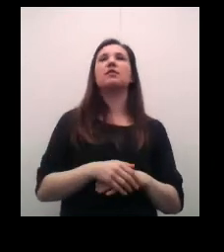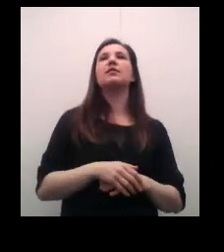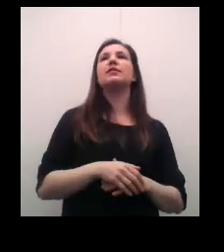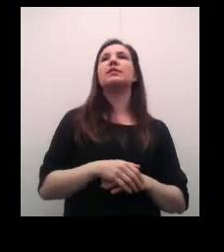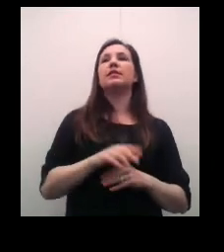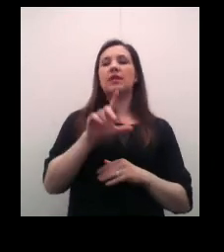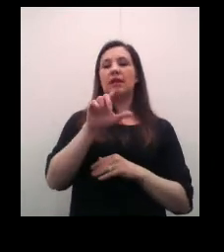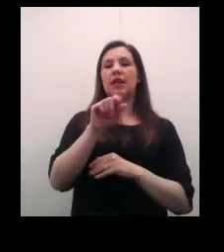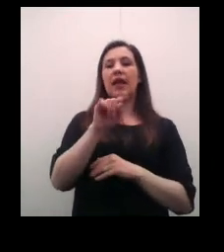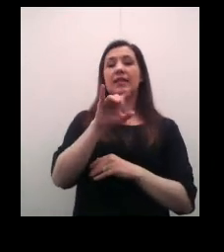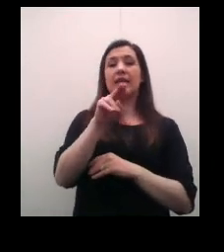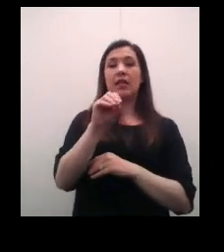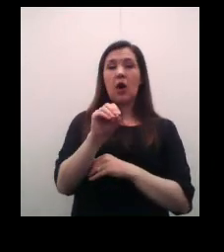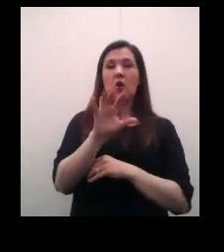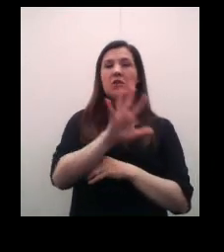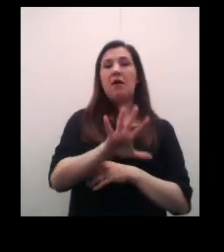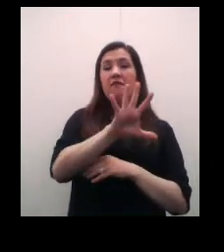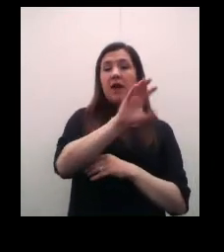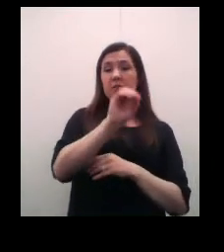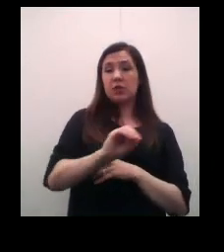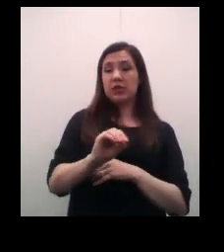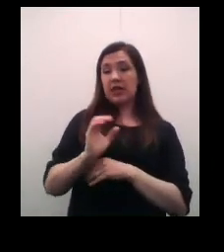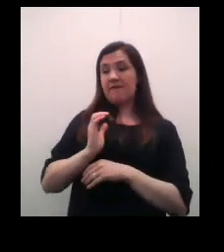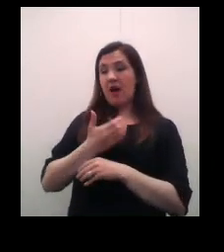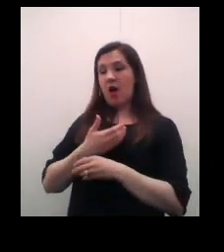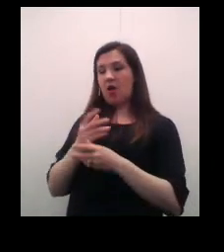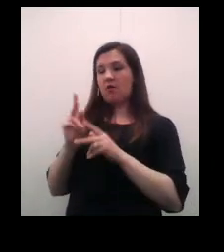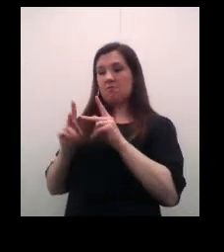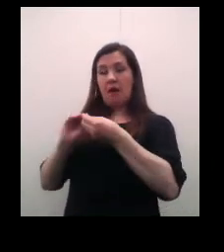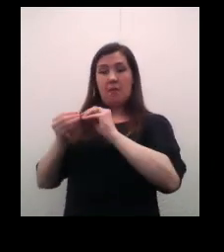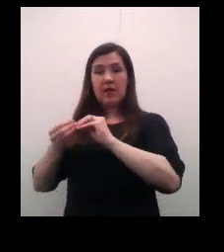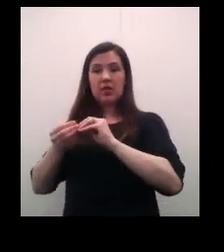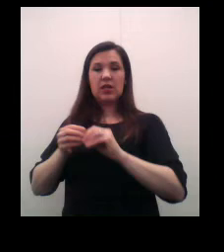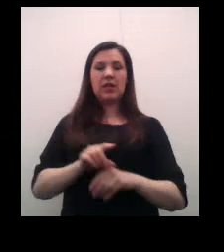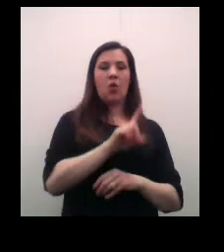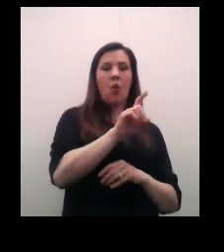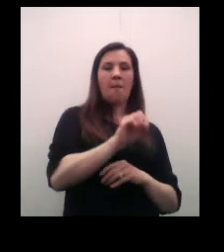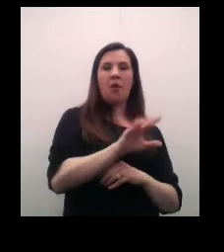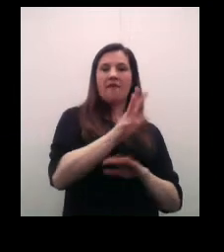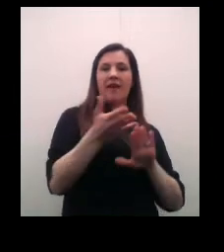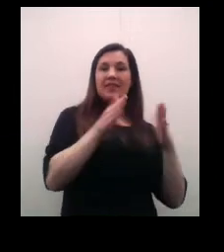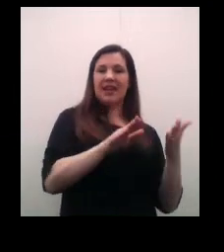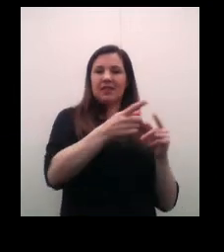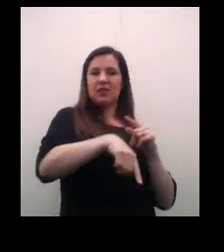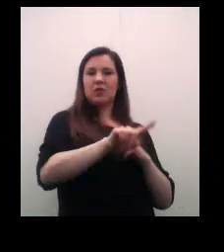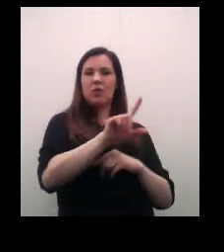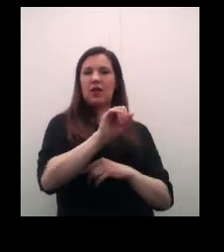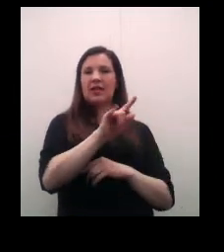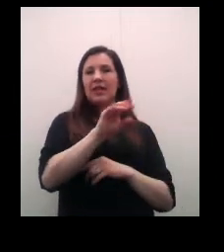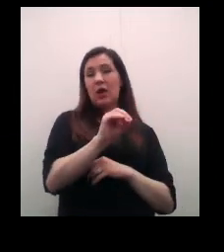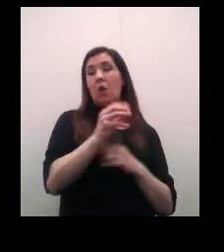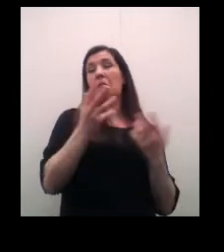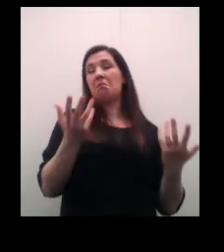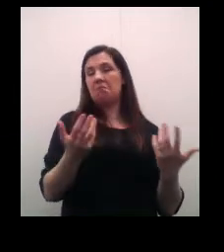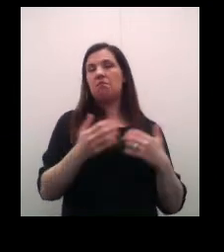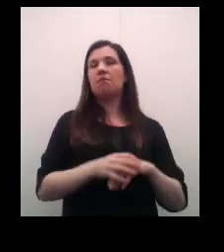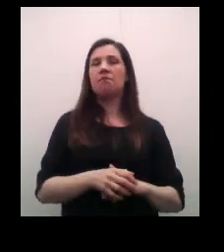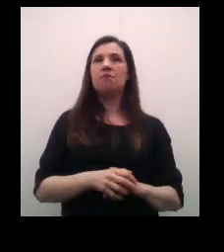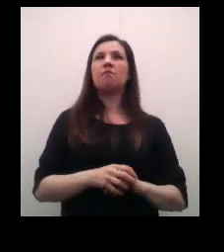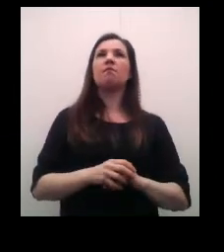Latinos make up about 5% of the population, and right now only 1.5% of the fatalities are those who have been identified as Hispanic or